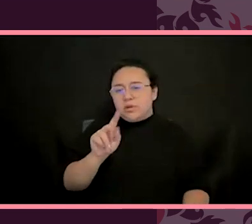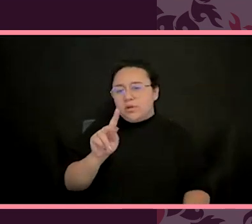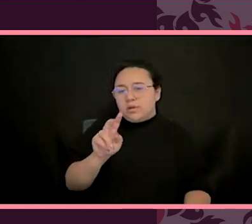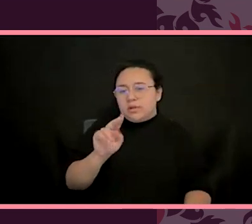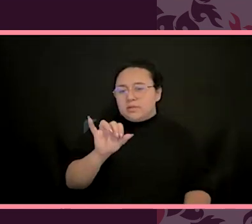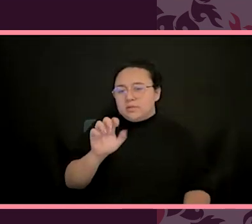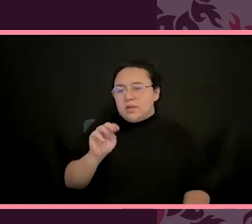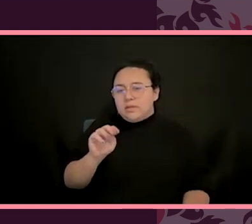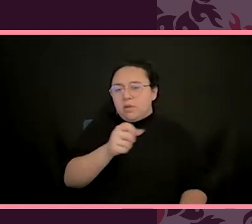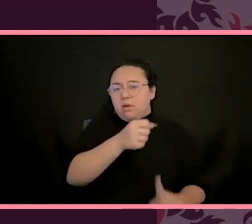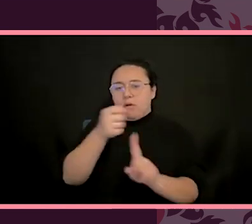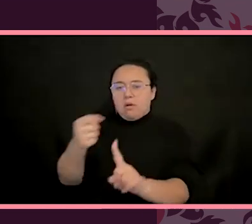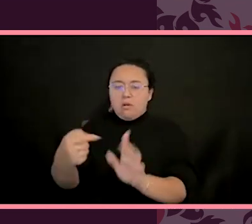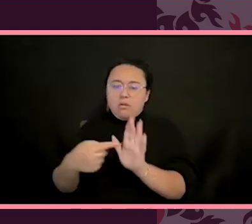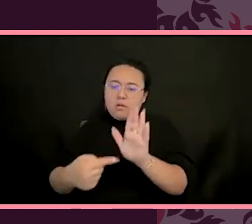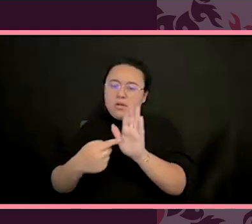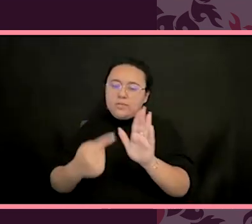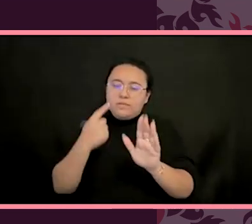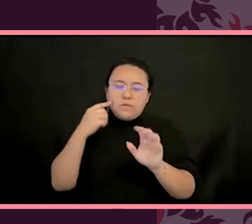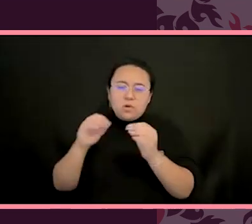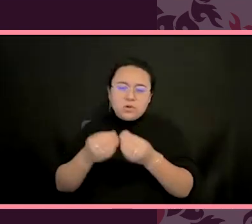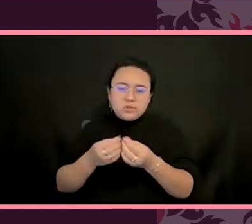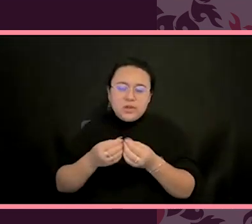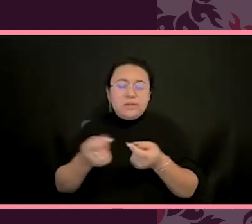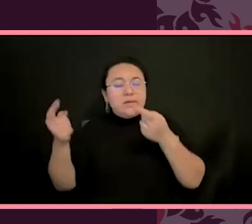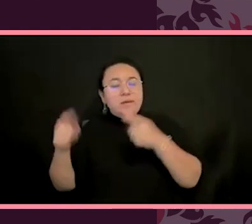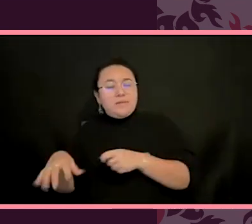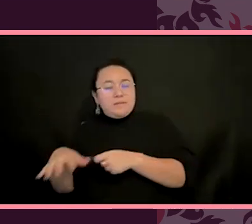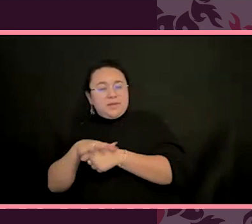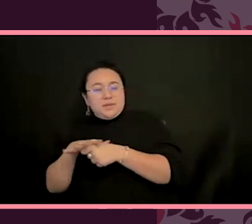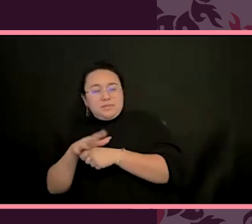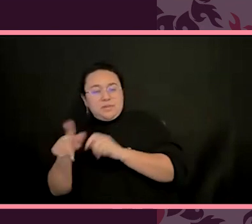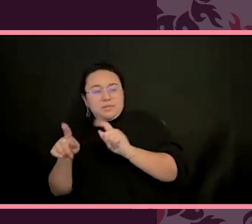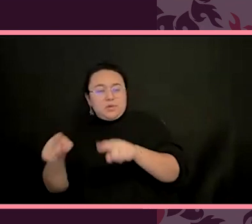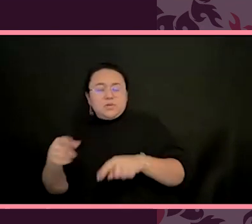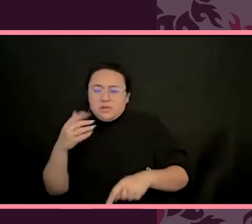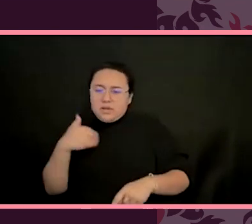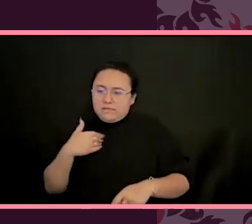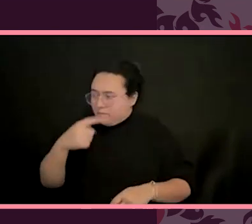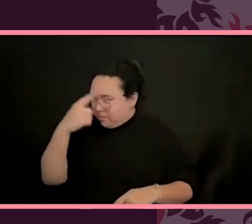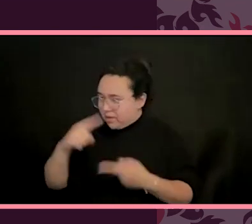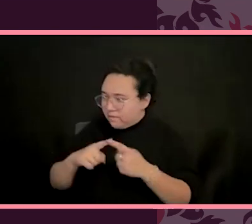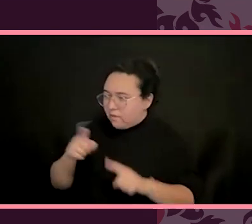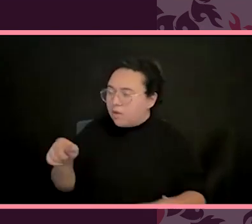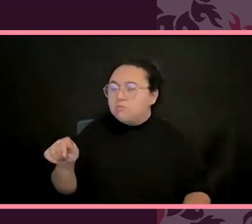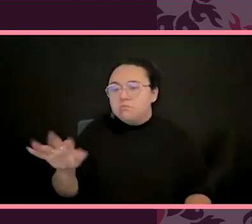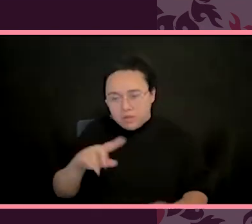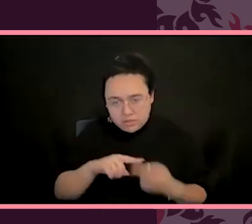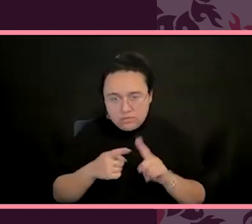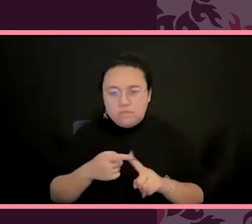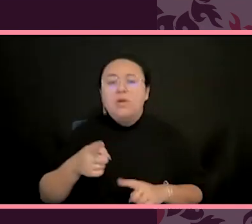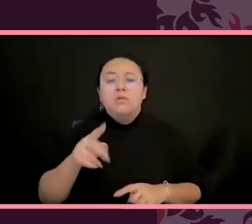in organizations also play out in neighborhoods, where people go like, oh, I've got my Black friend and my Asian friend